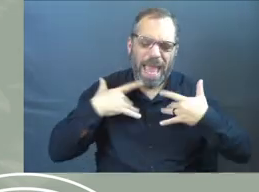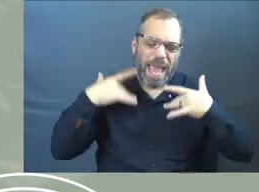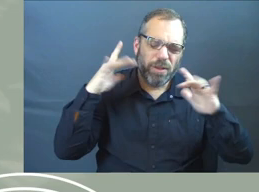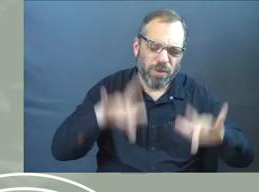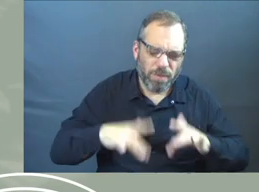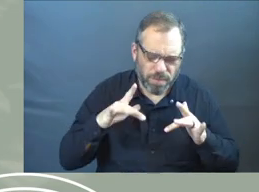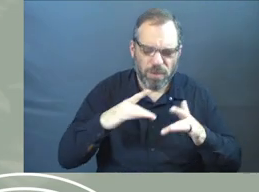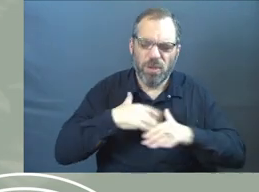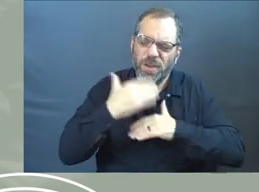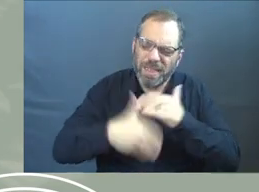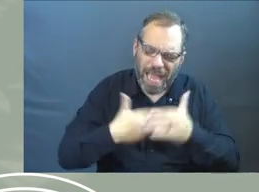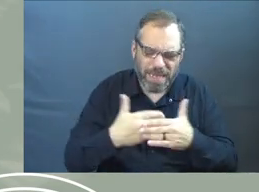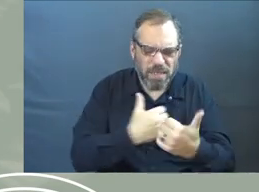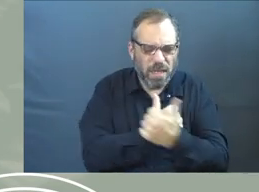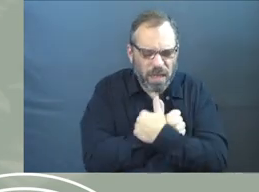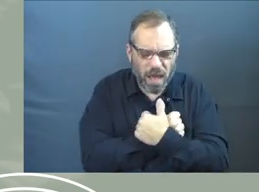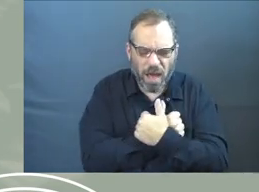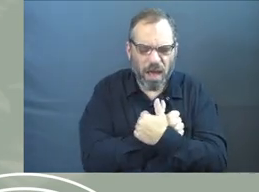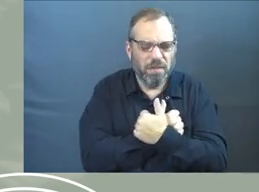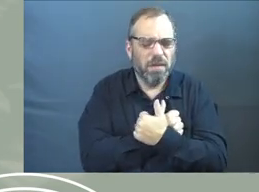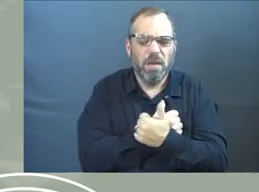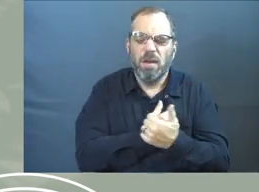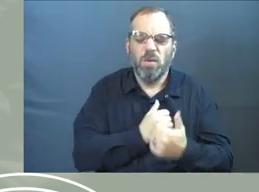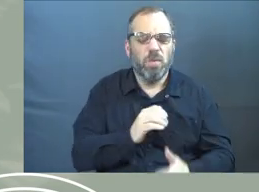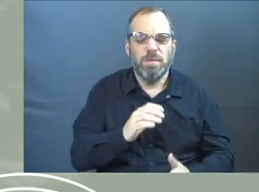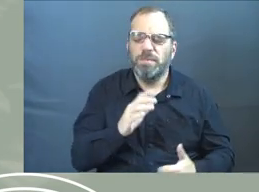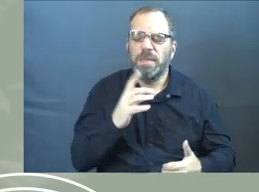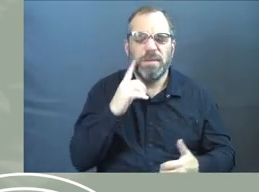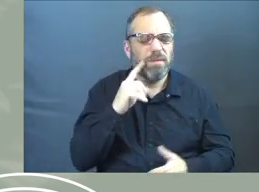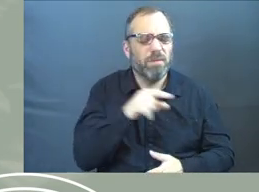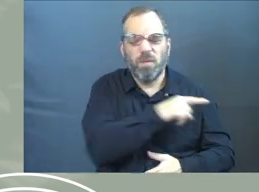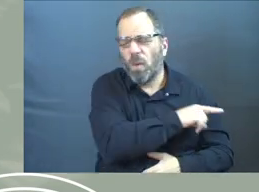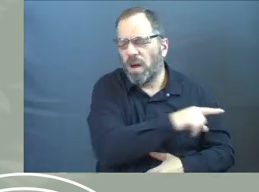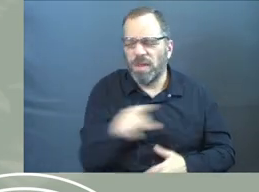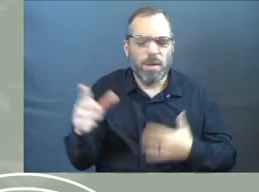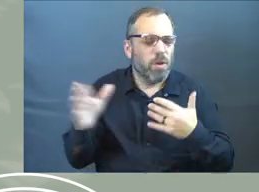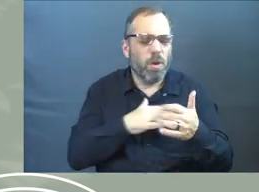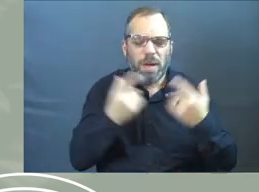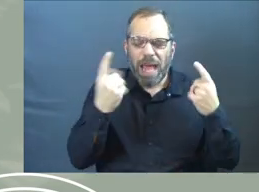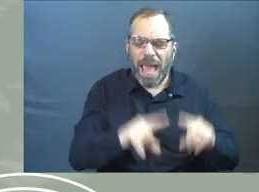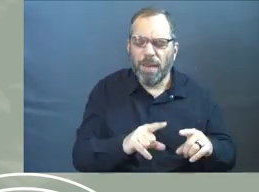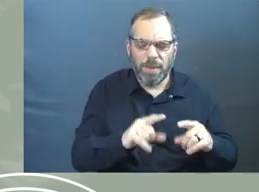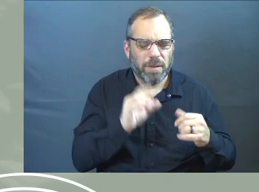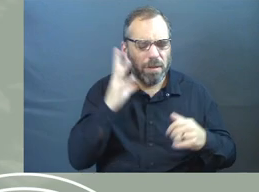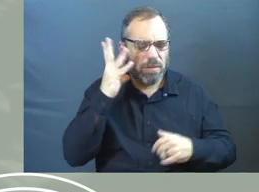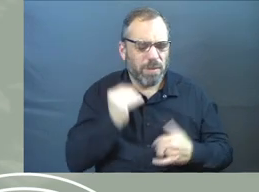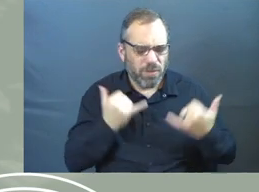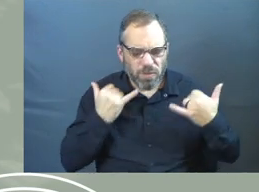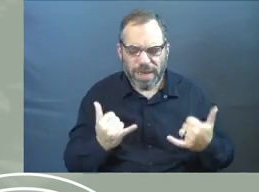mercy, your kindness, your love would be all there for them, Lord, no matter where they're at and what they're